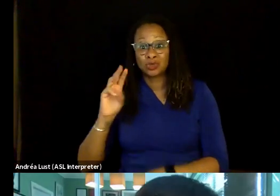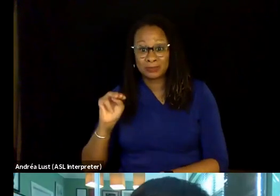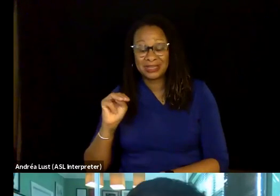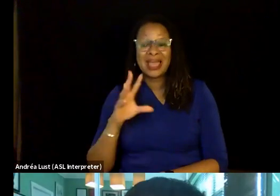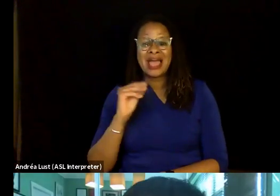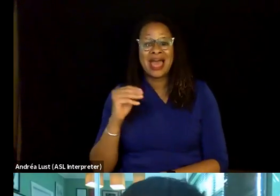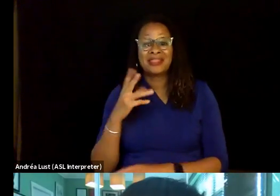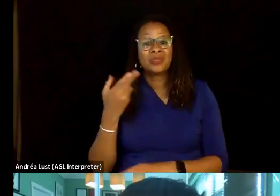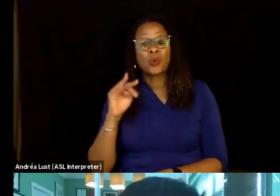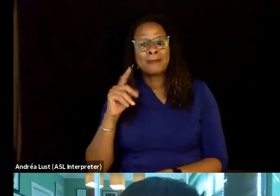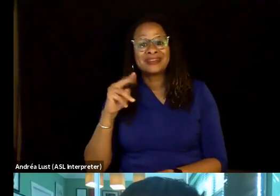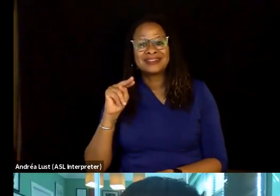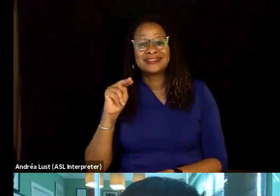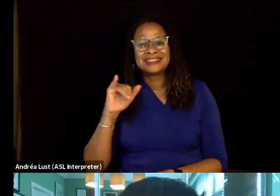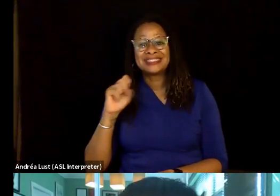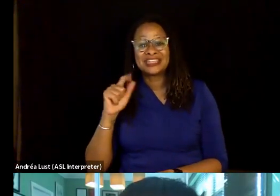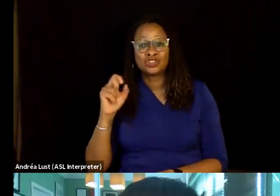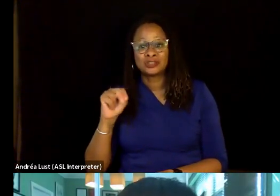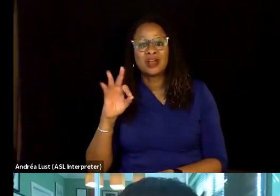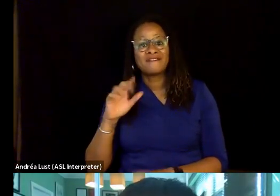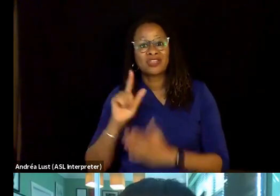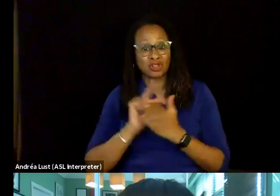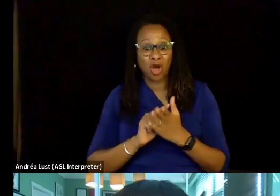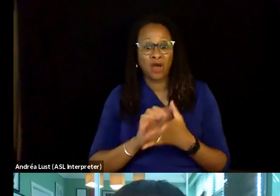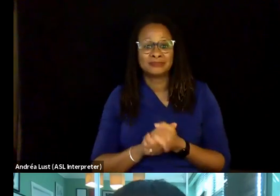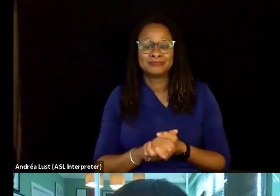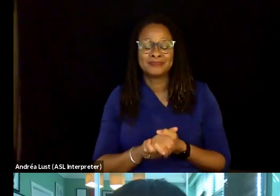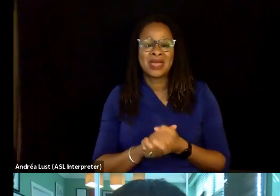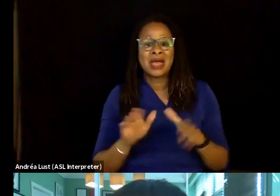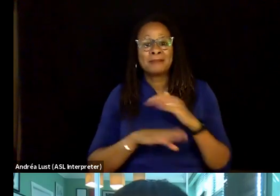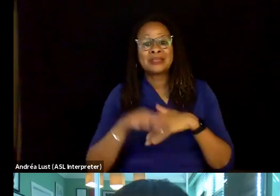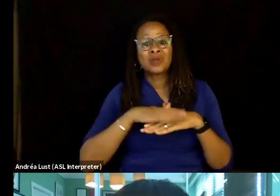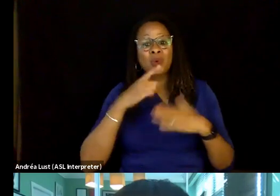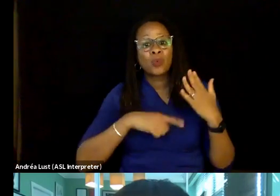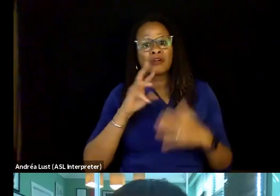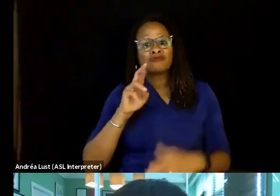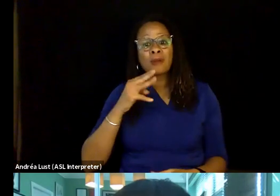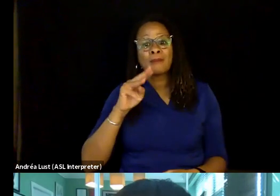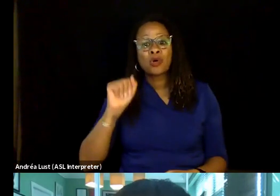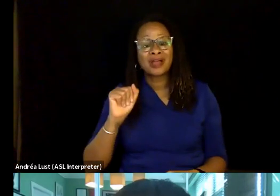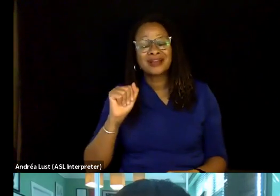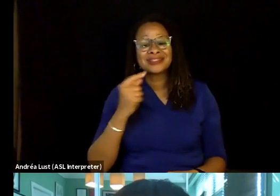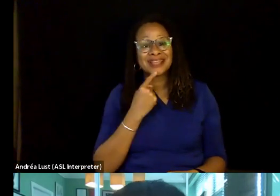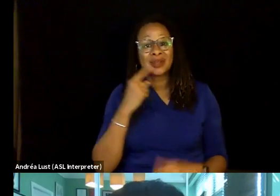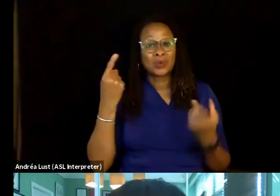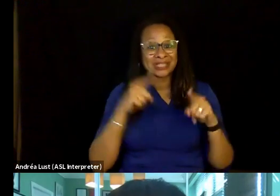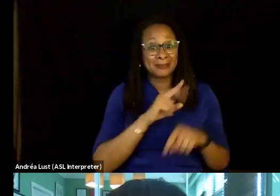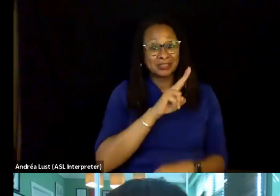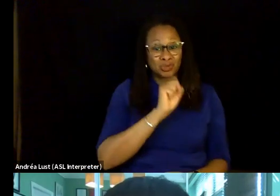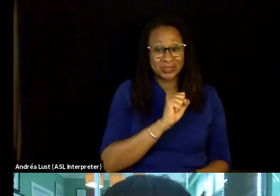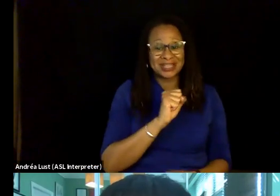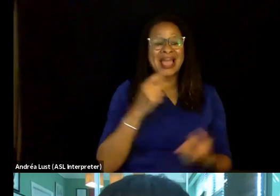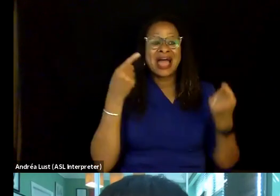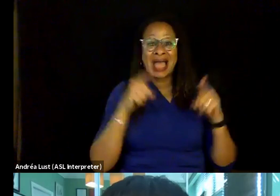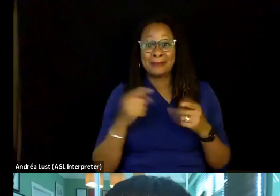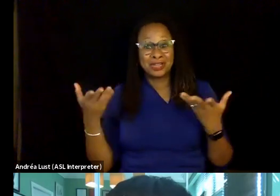law. I will say, based on what Ramona said, is, you know, what's happening in the US happened to us